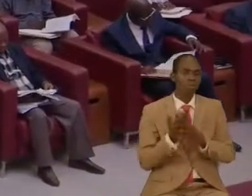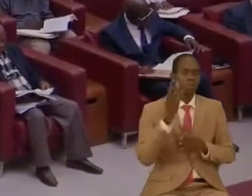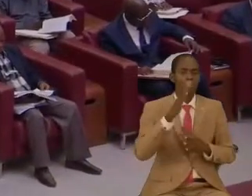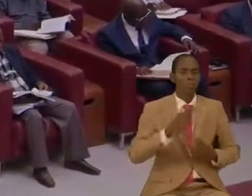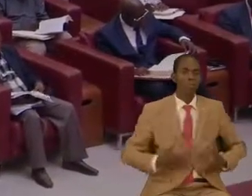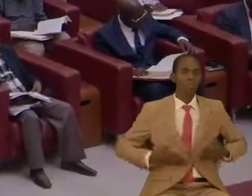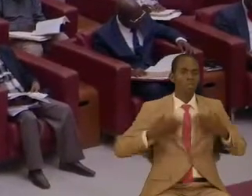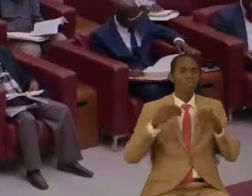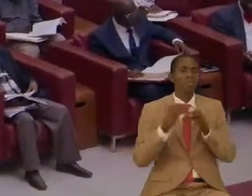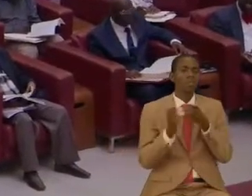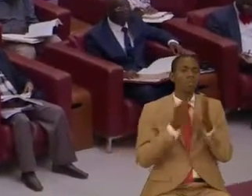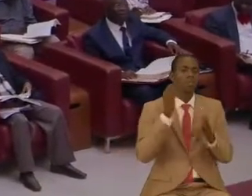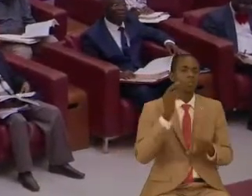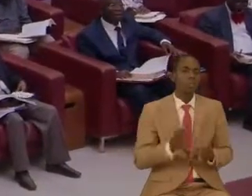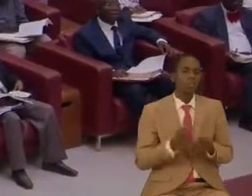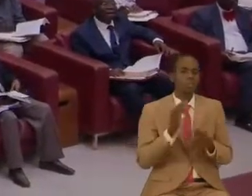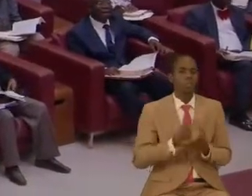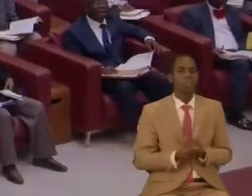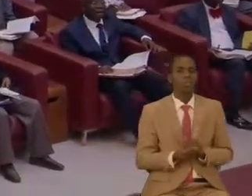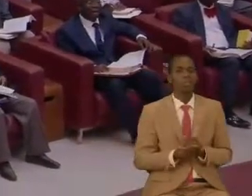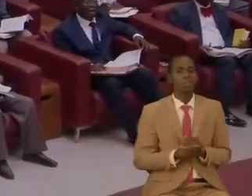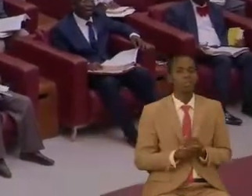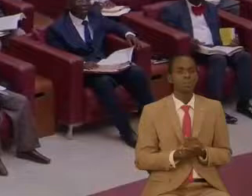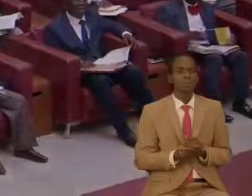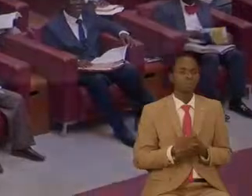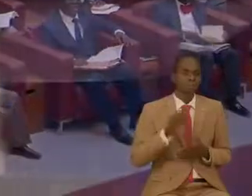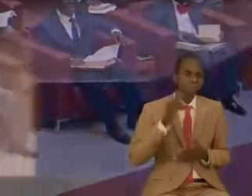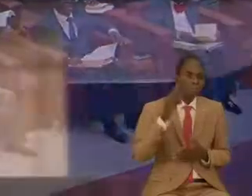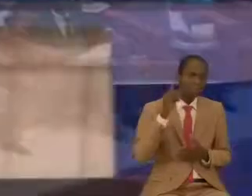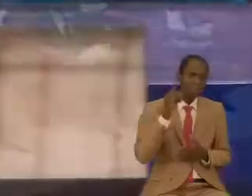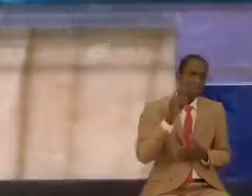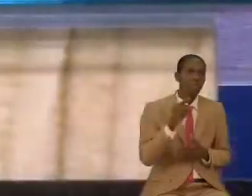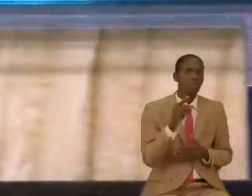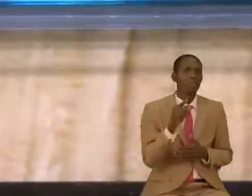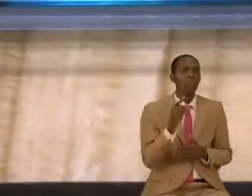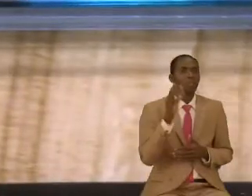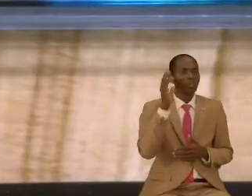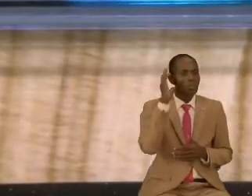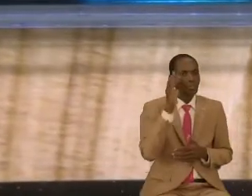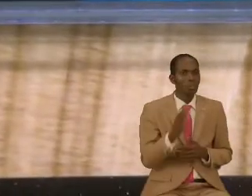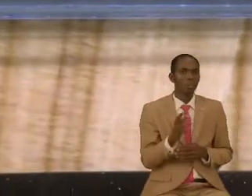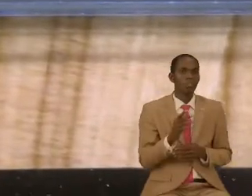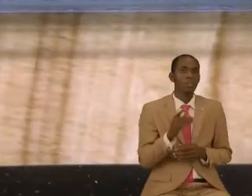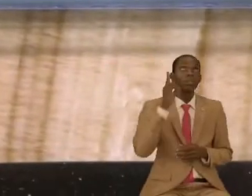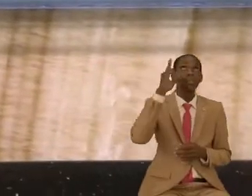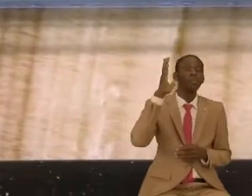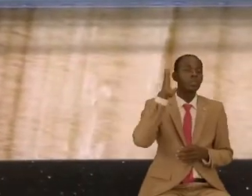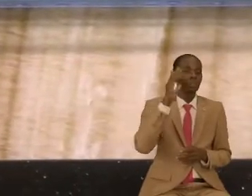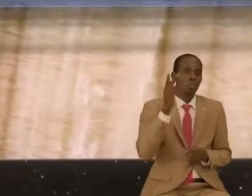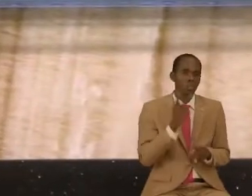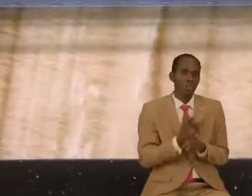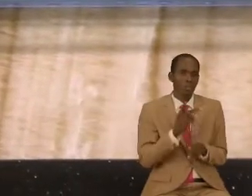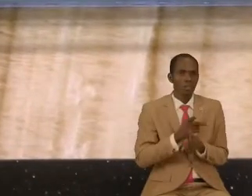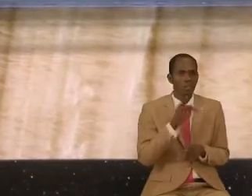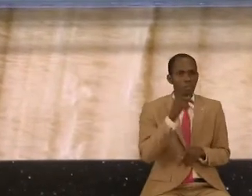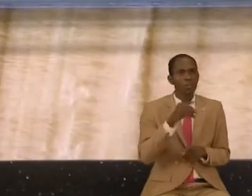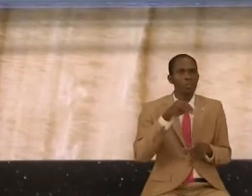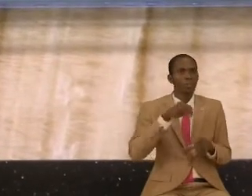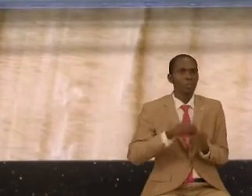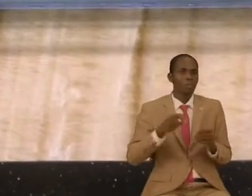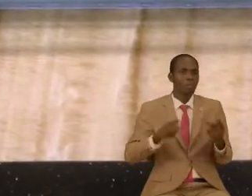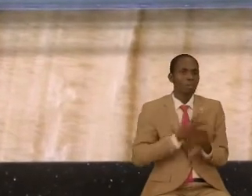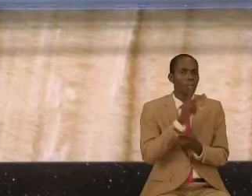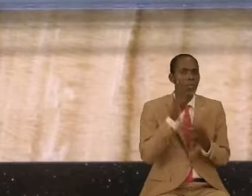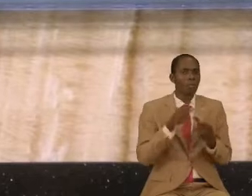life in Jesus' name. Thou shalt keep him in perfect peace,